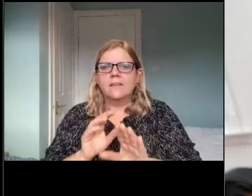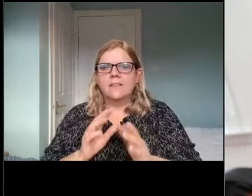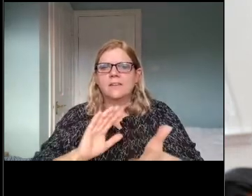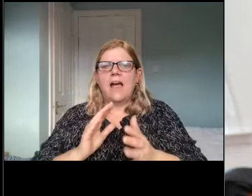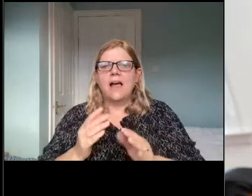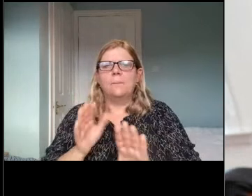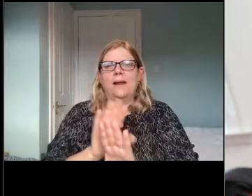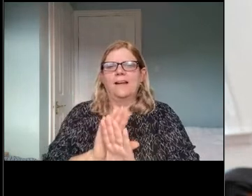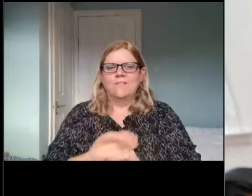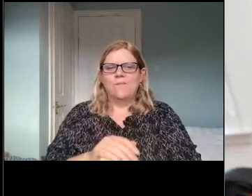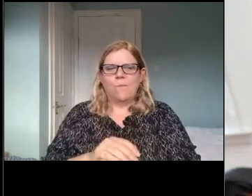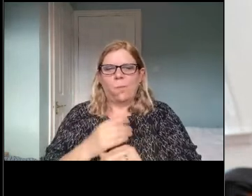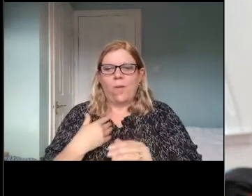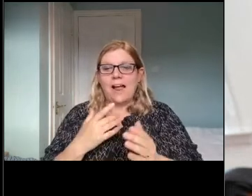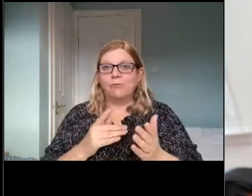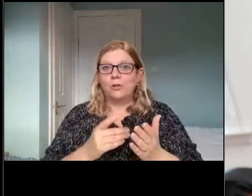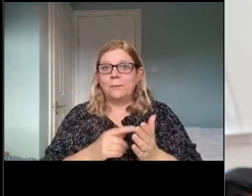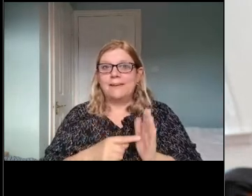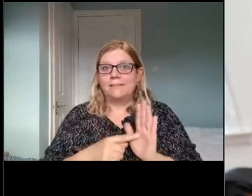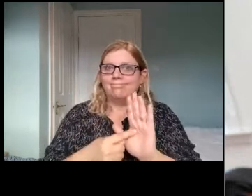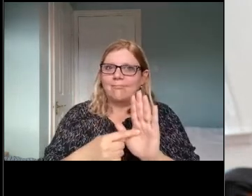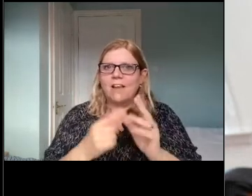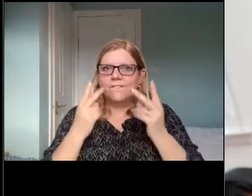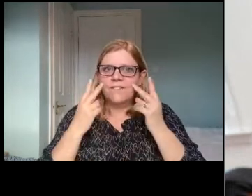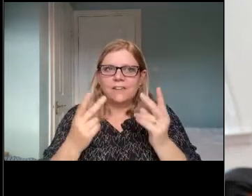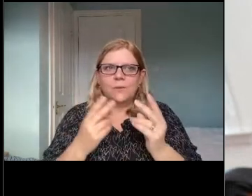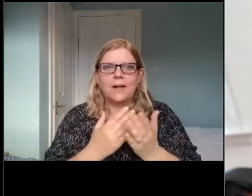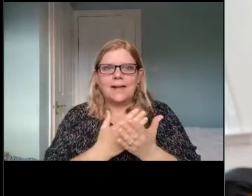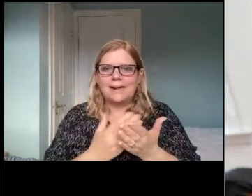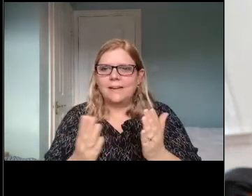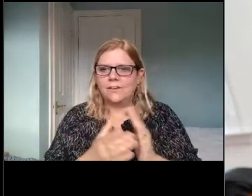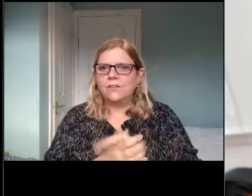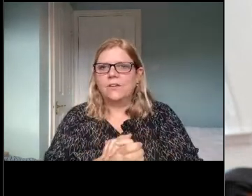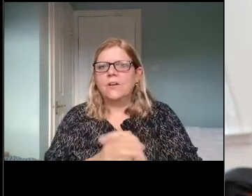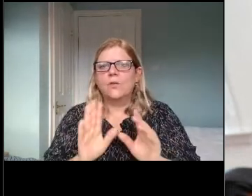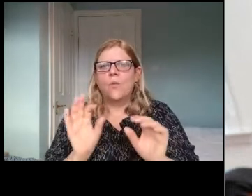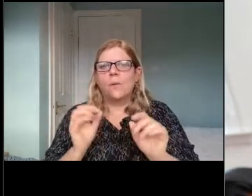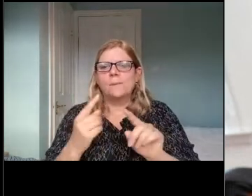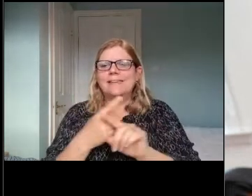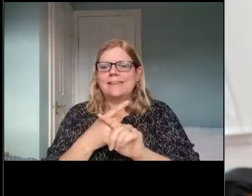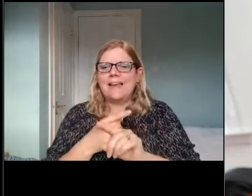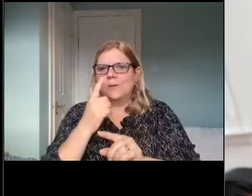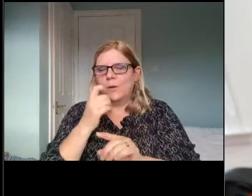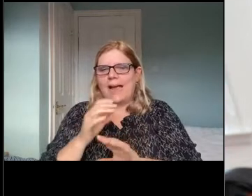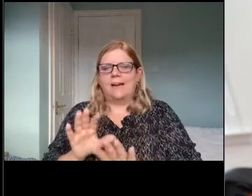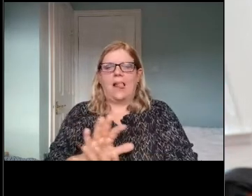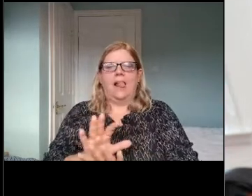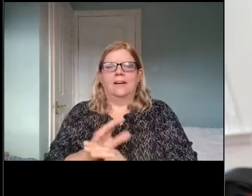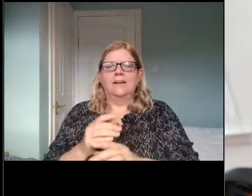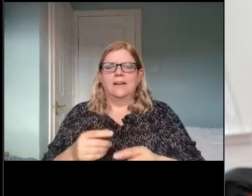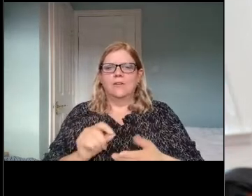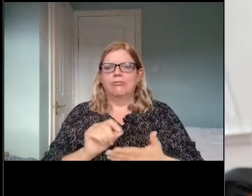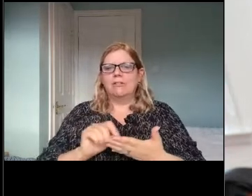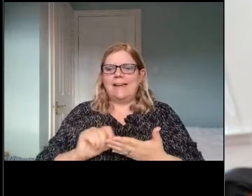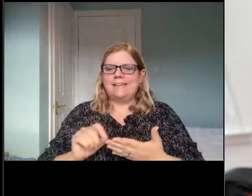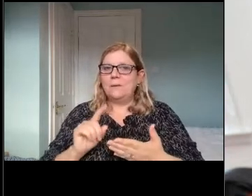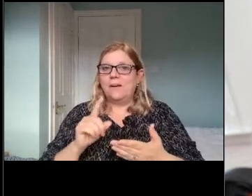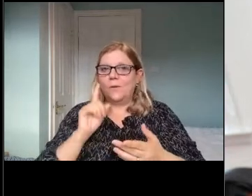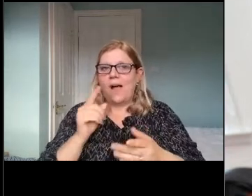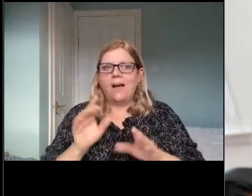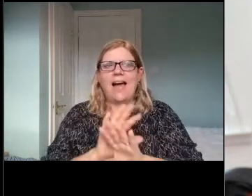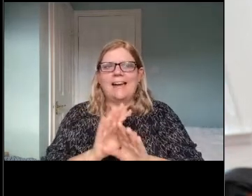We can't hide behind it or fudge it in any way. It has to have absolute clarity. sign language is visual, we can't allow for